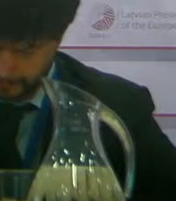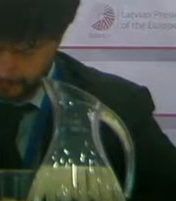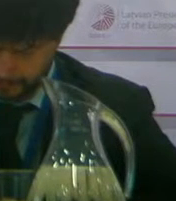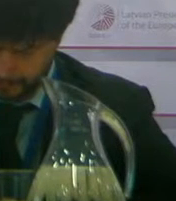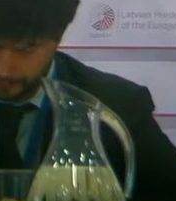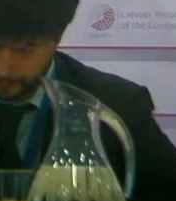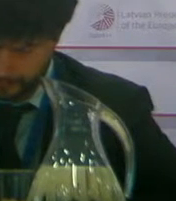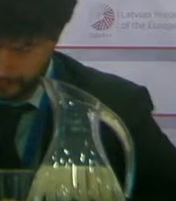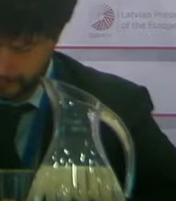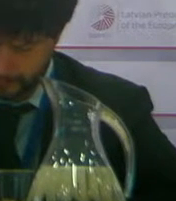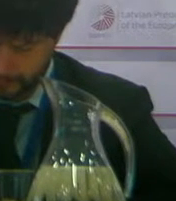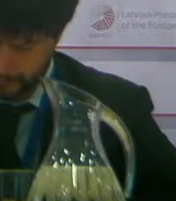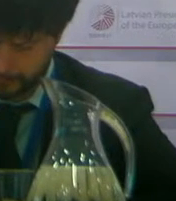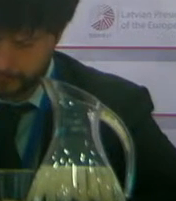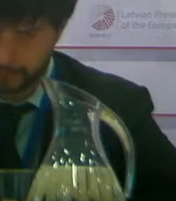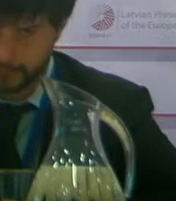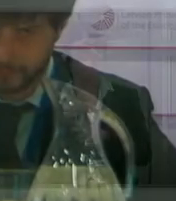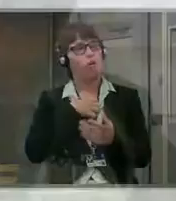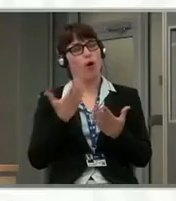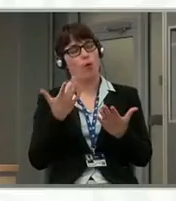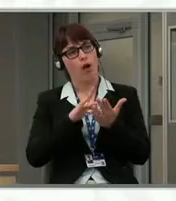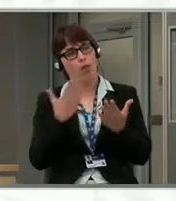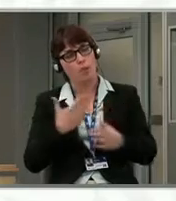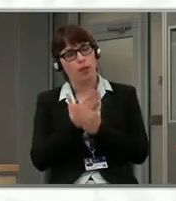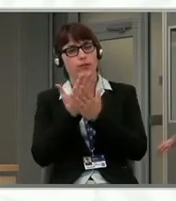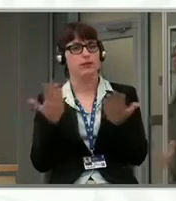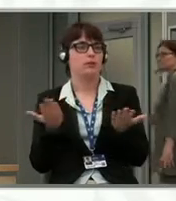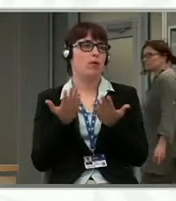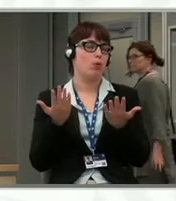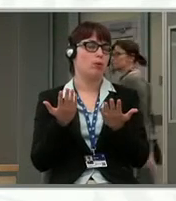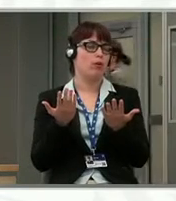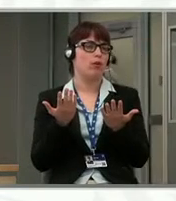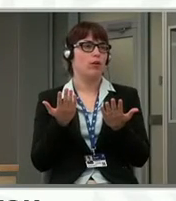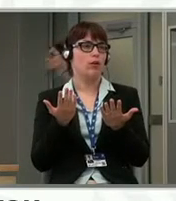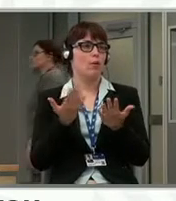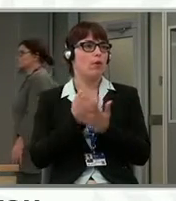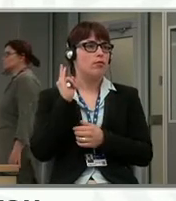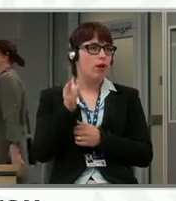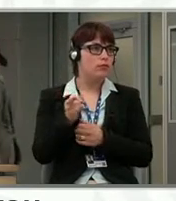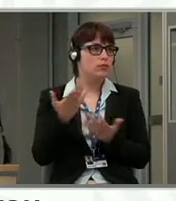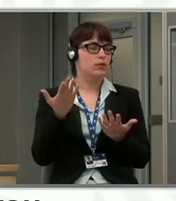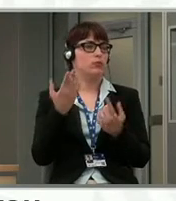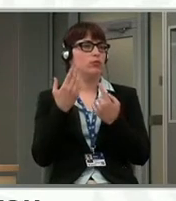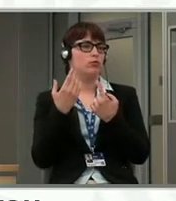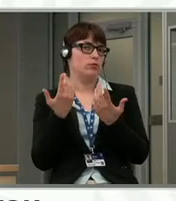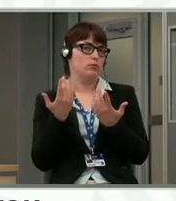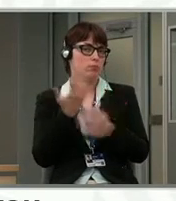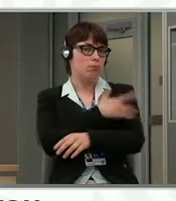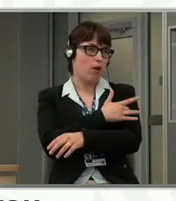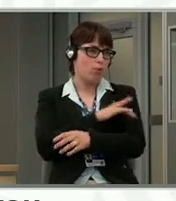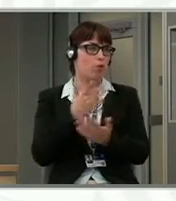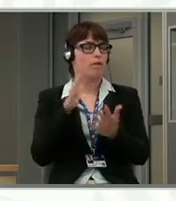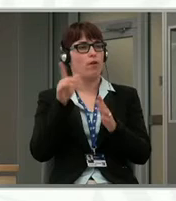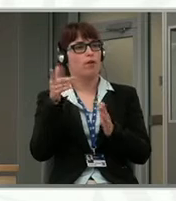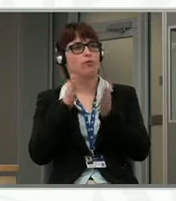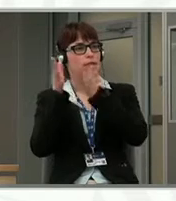any assistance for the taxis, you should go to the information desk. And after the session